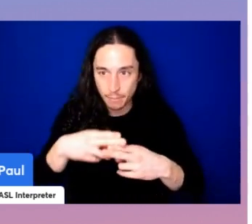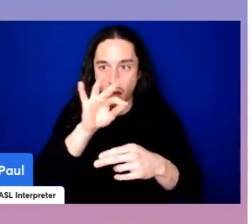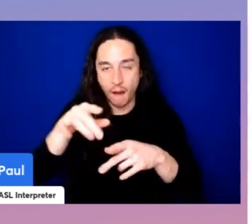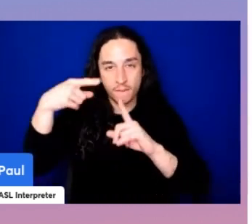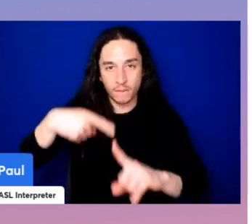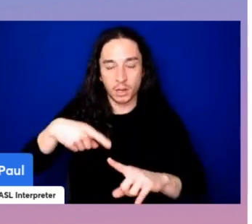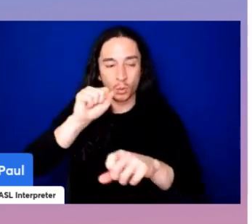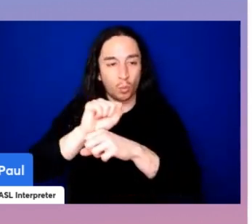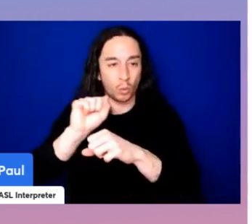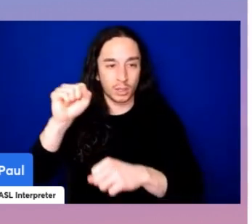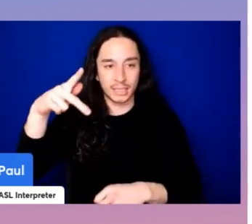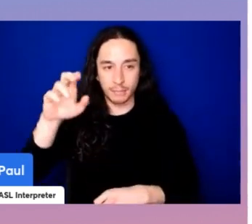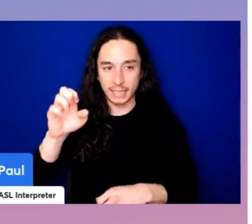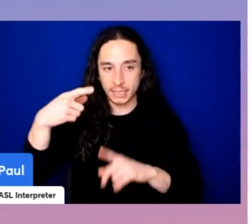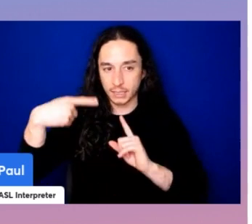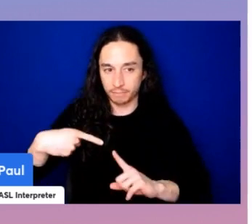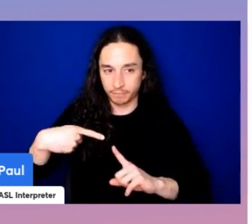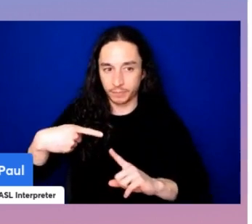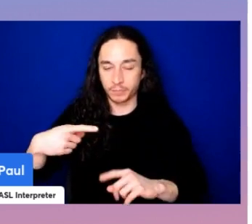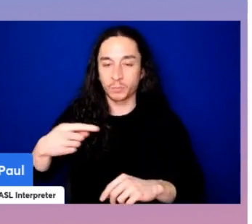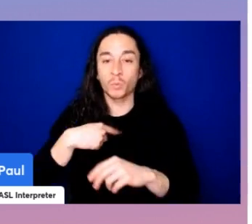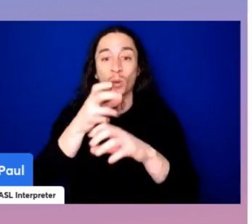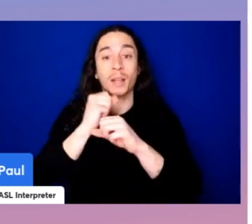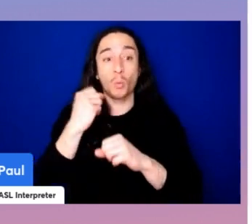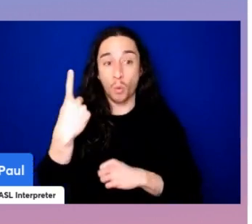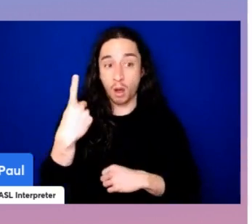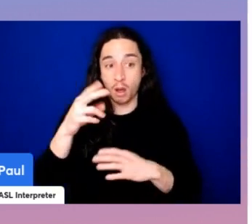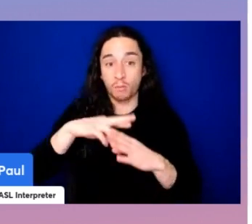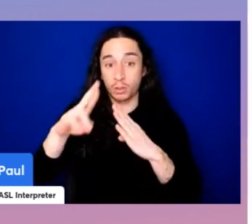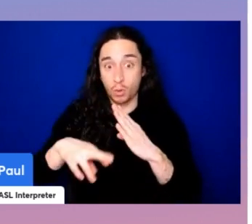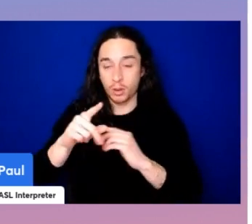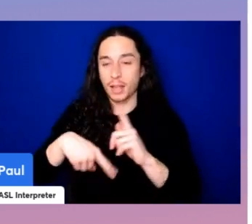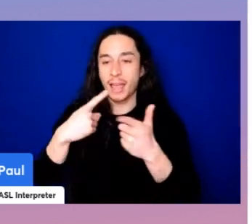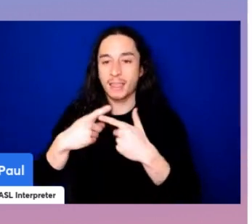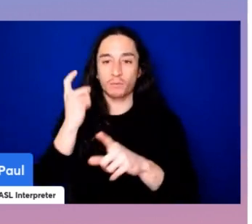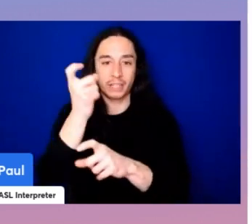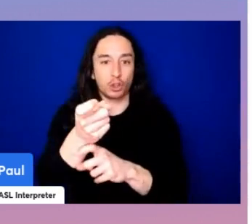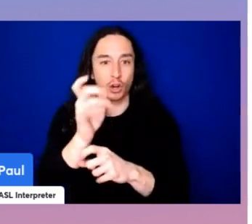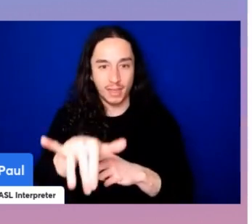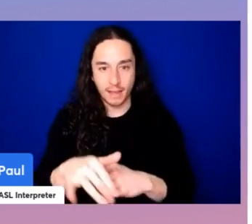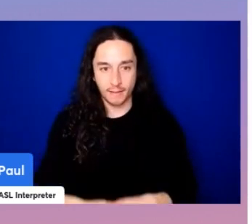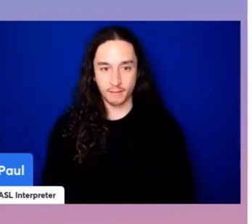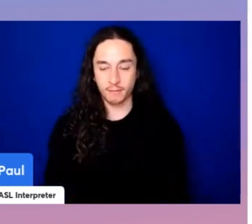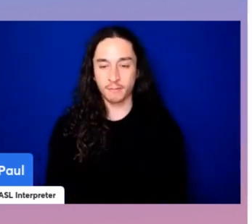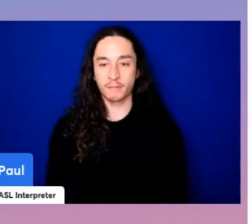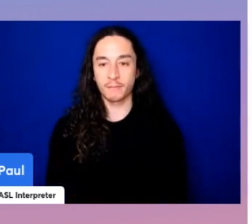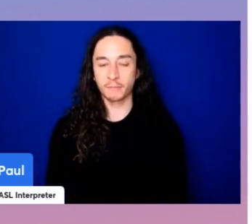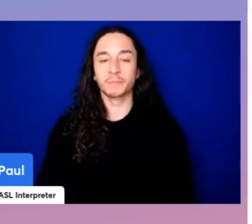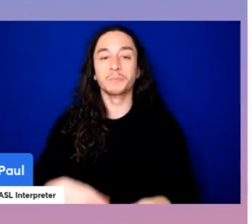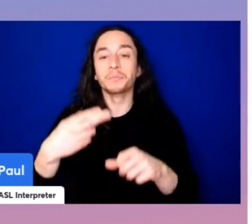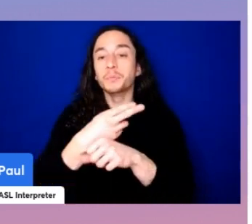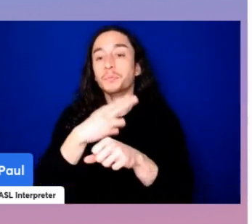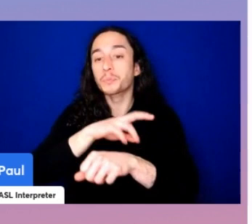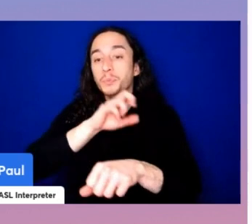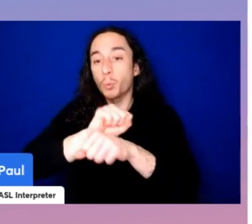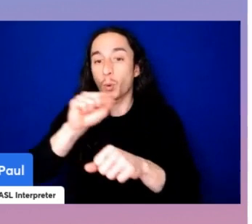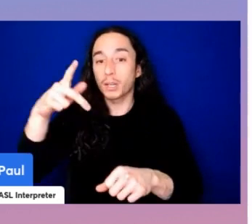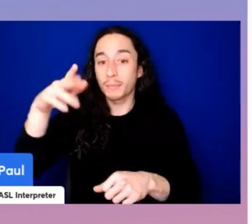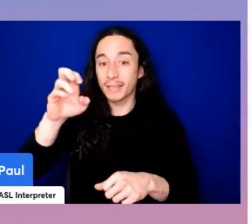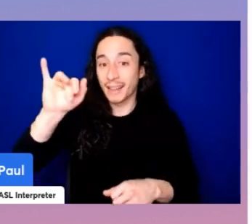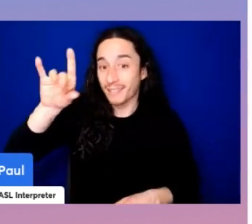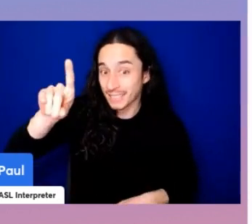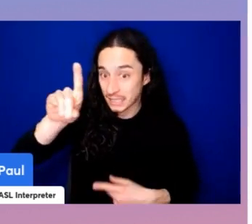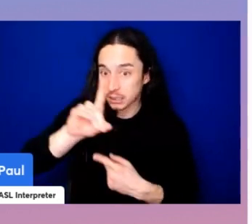explicitly, we only get the one result and we return that. Using the workspace ID, we